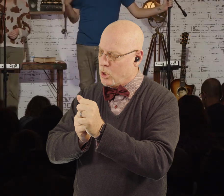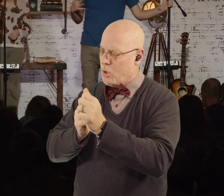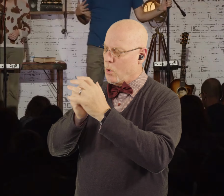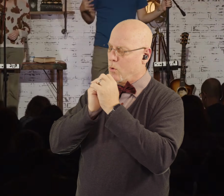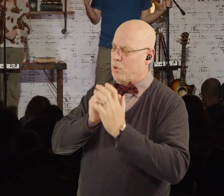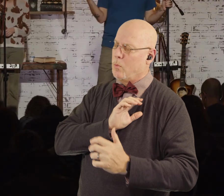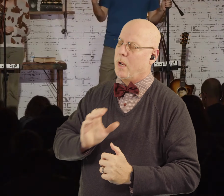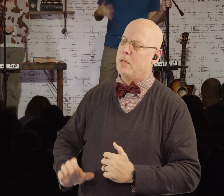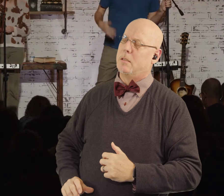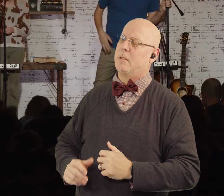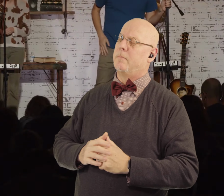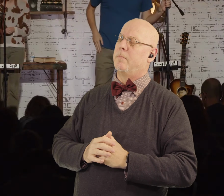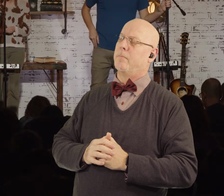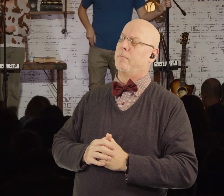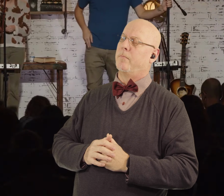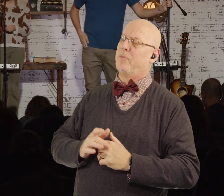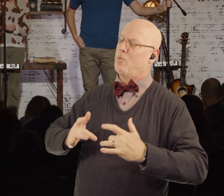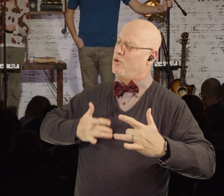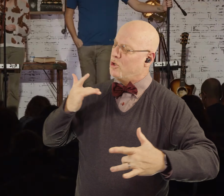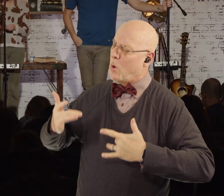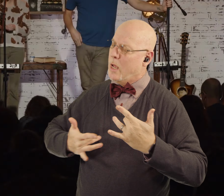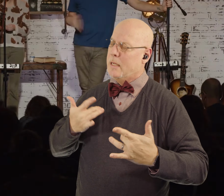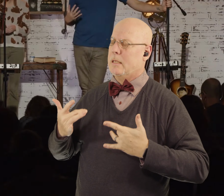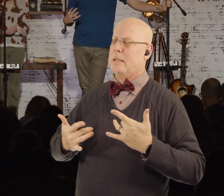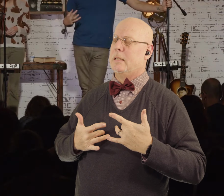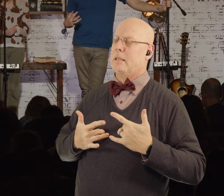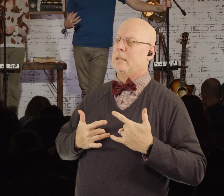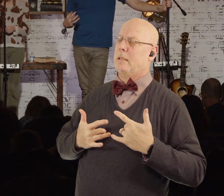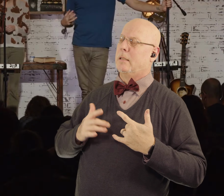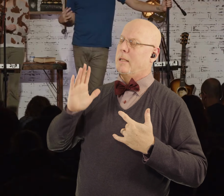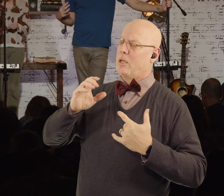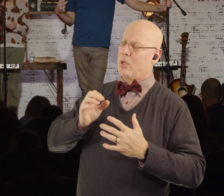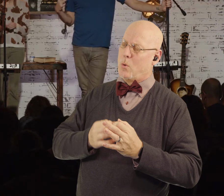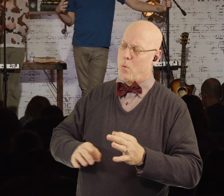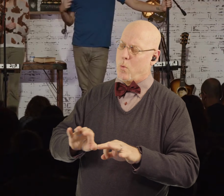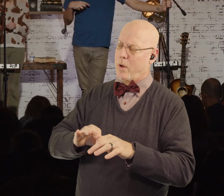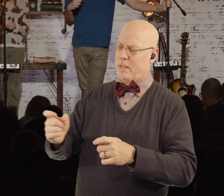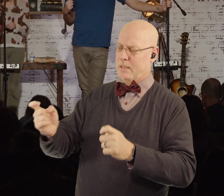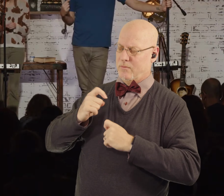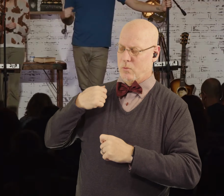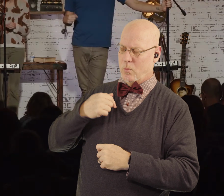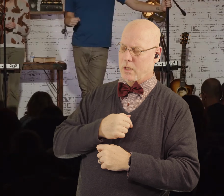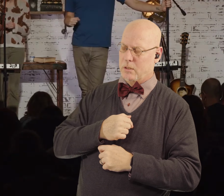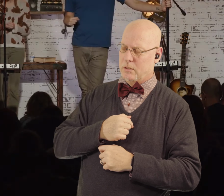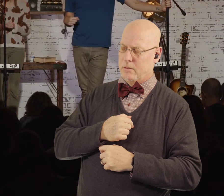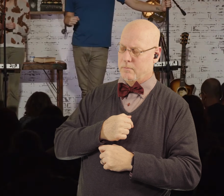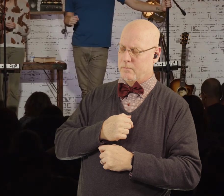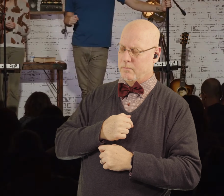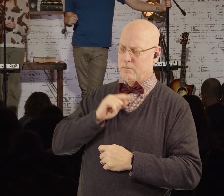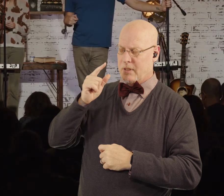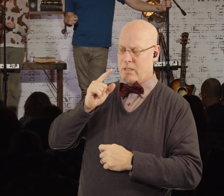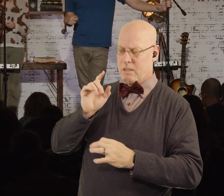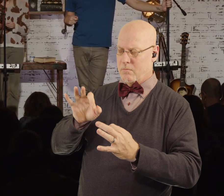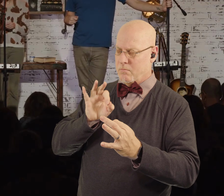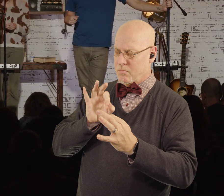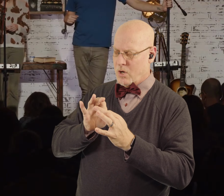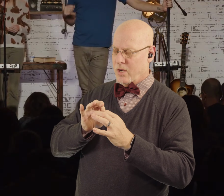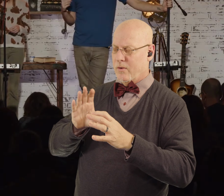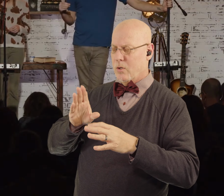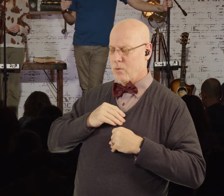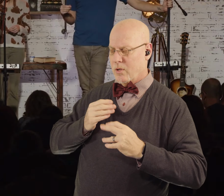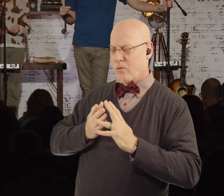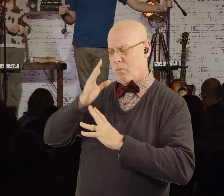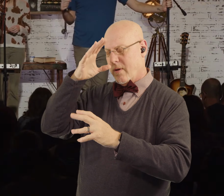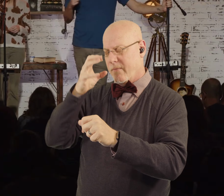to pursue you and to worship Christ and to rejoice in his worthiness credited to us,